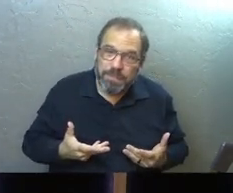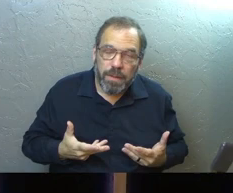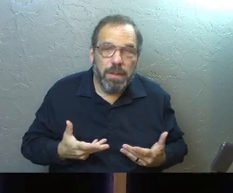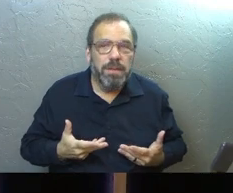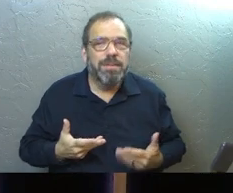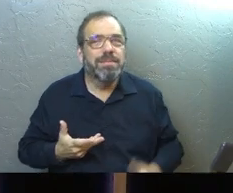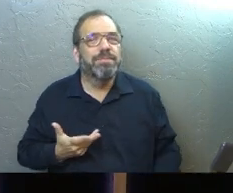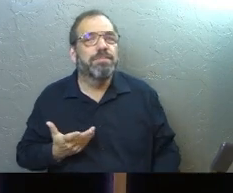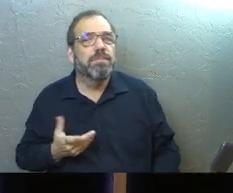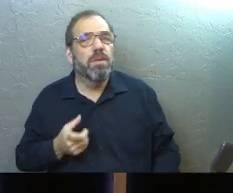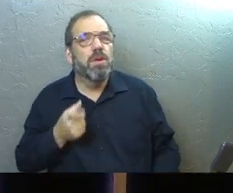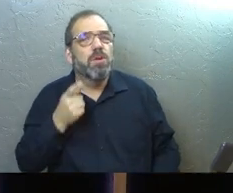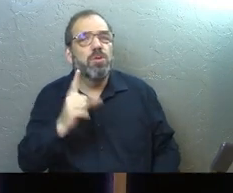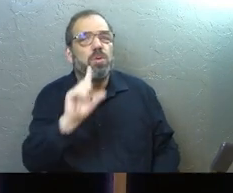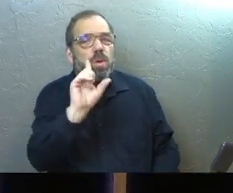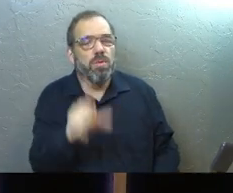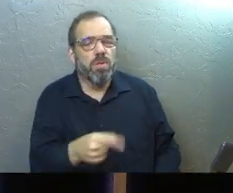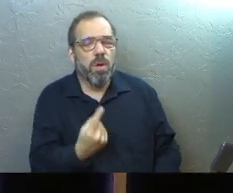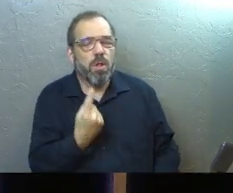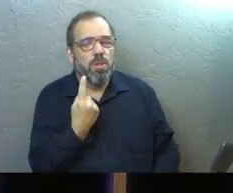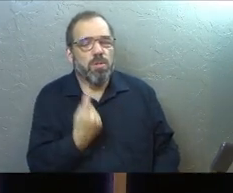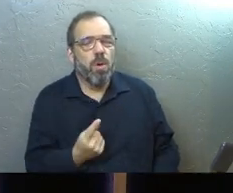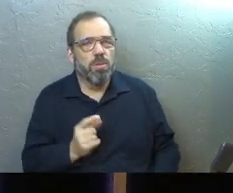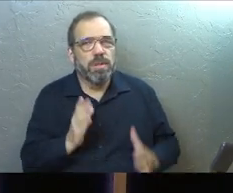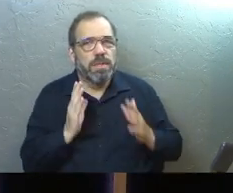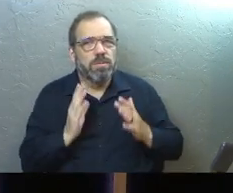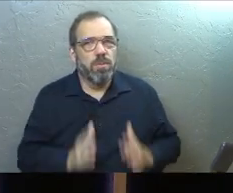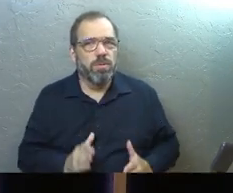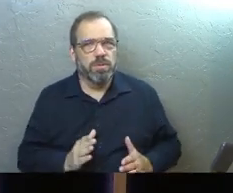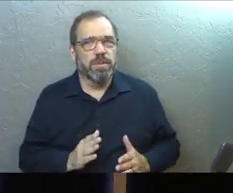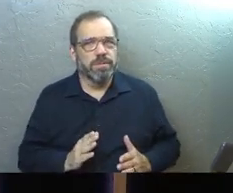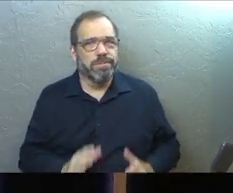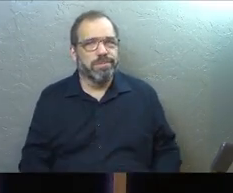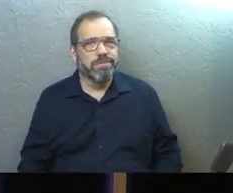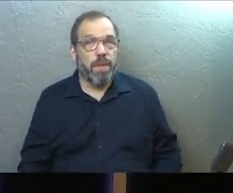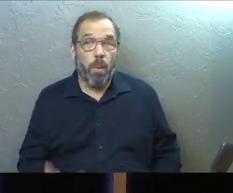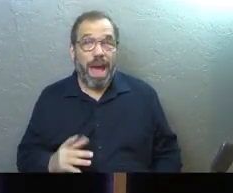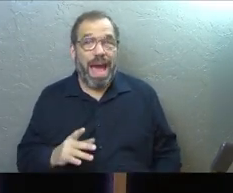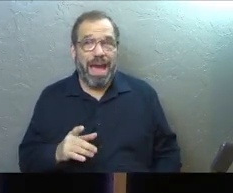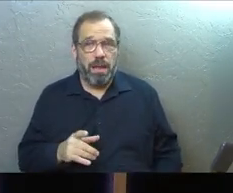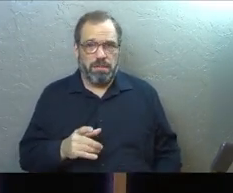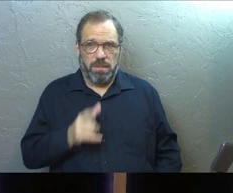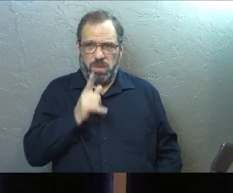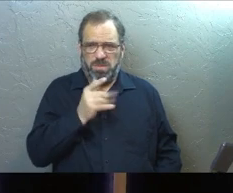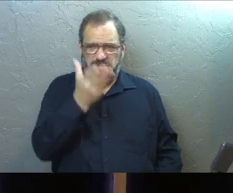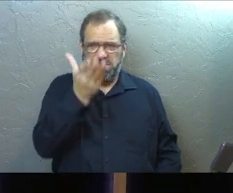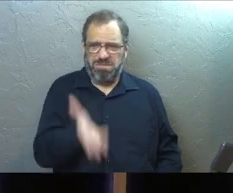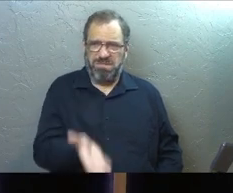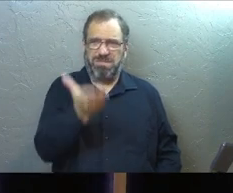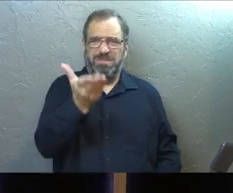And so guess what? You're the loneliest person imaginable because people don't know you.